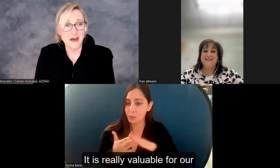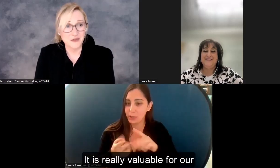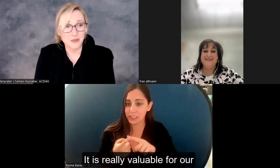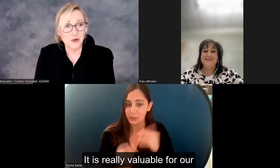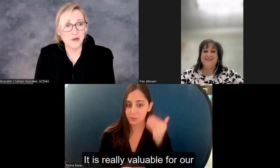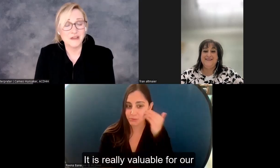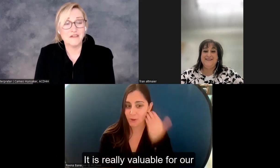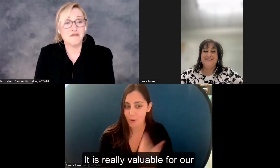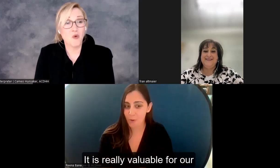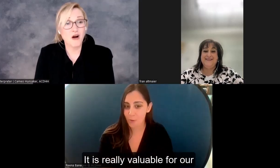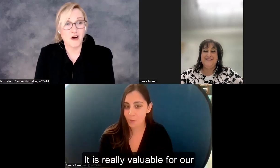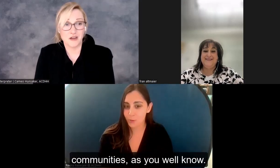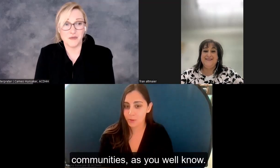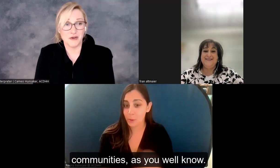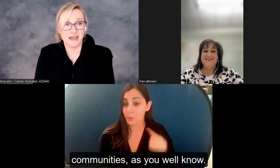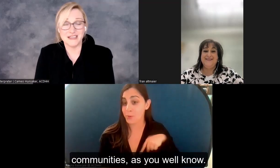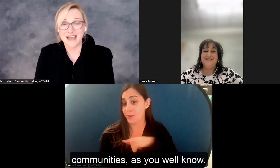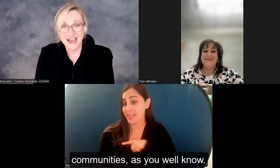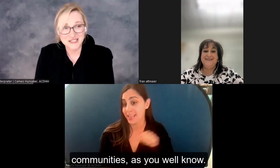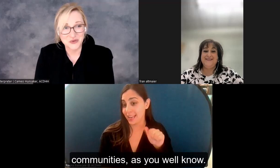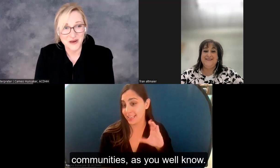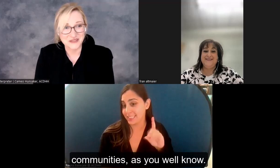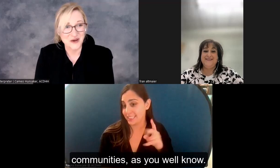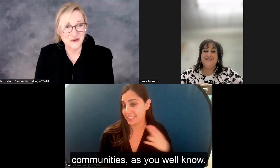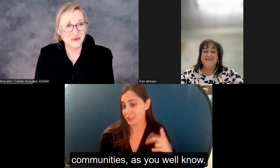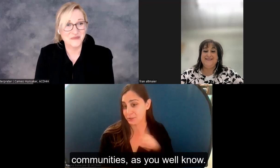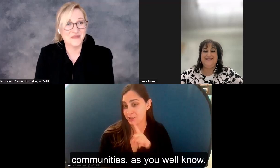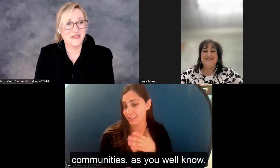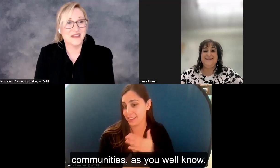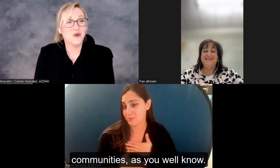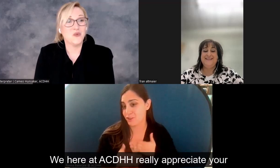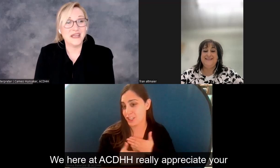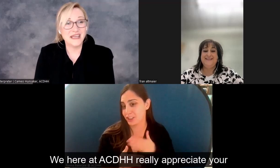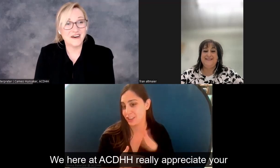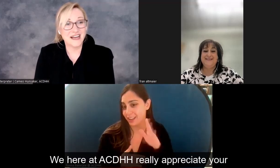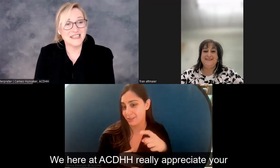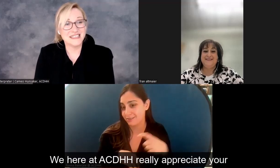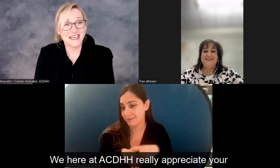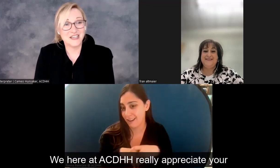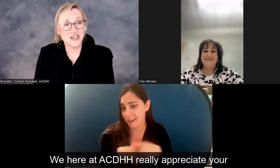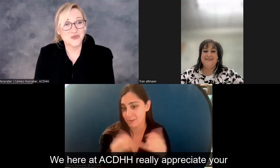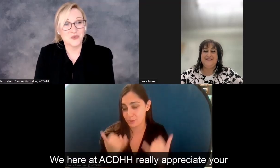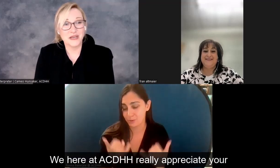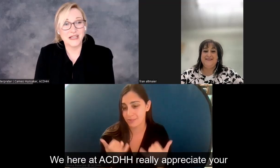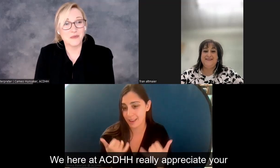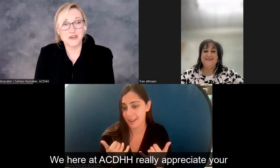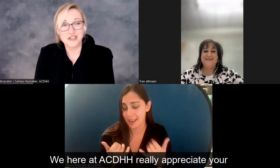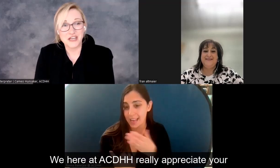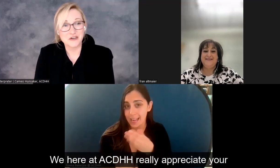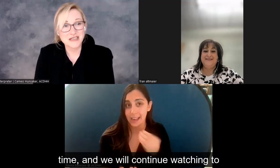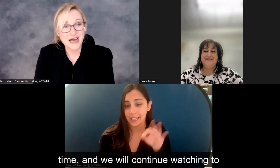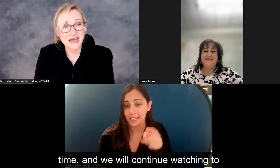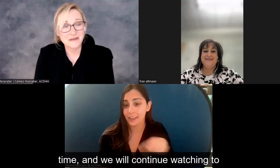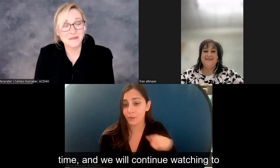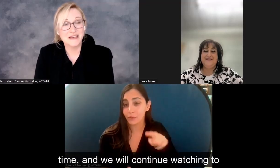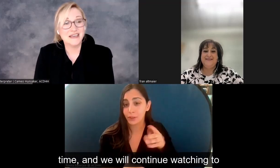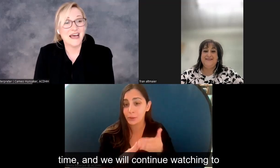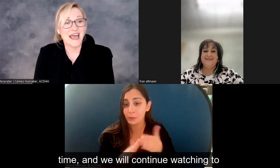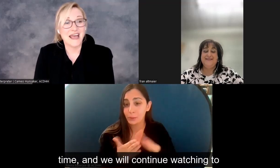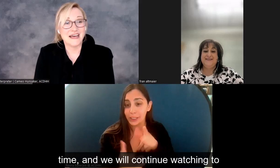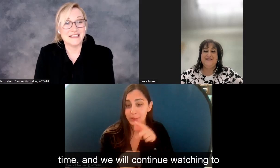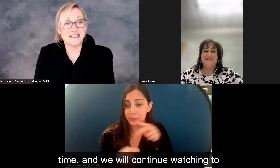really valuable for our communities, as you well know. We here at ACDHH really appreciate your